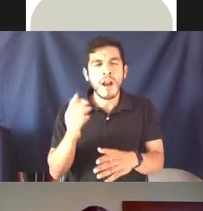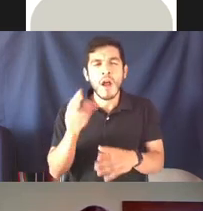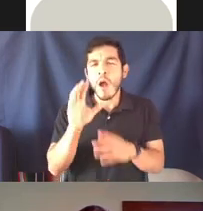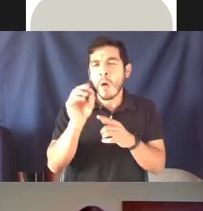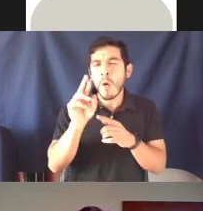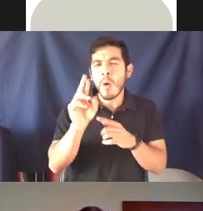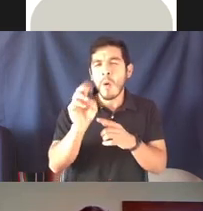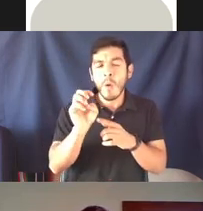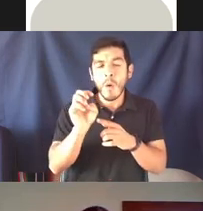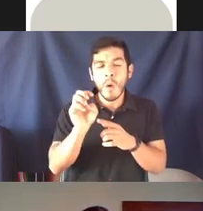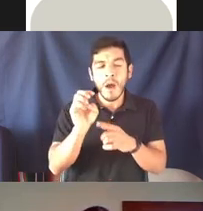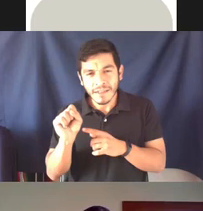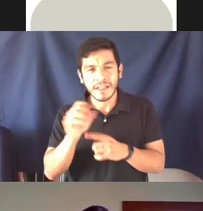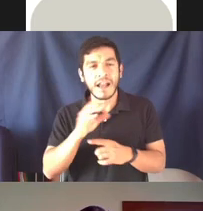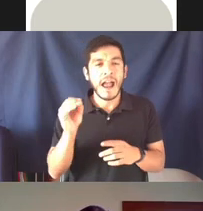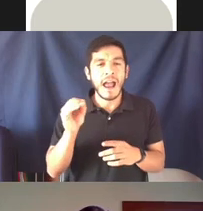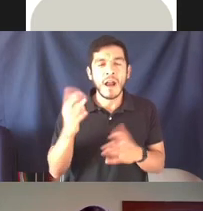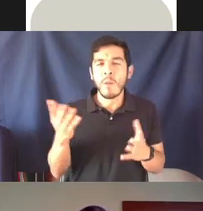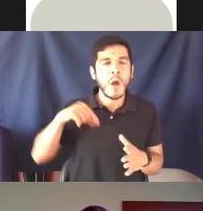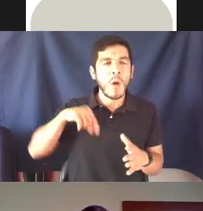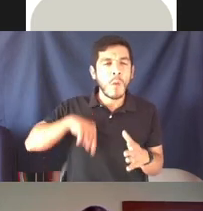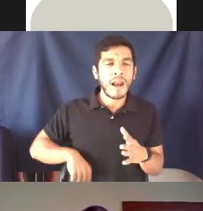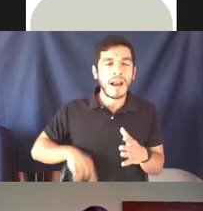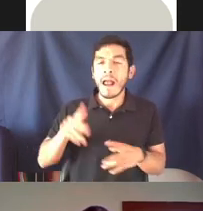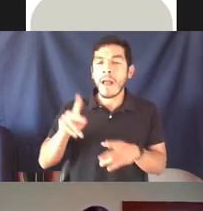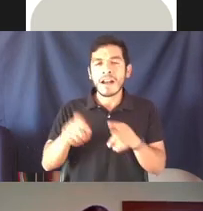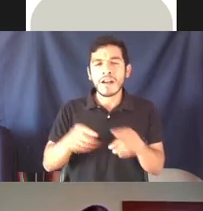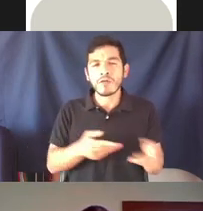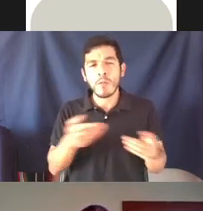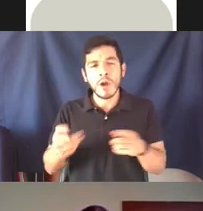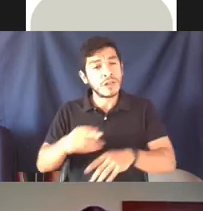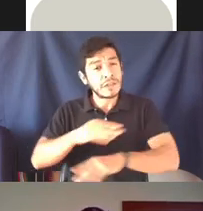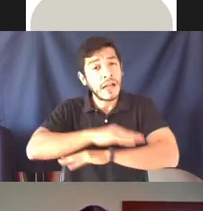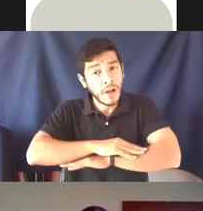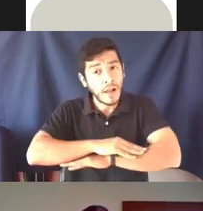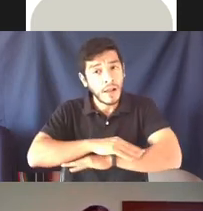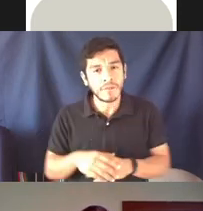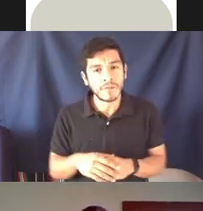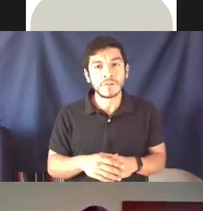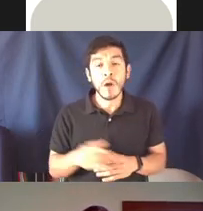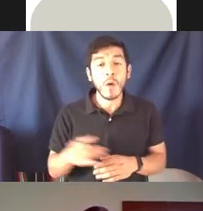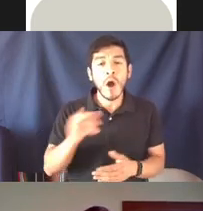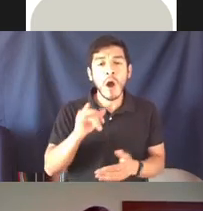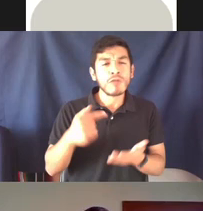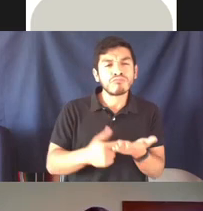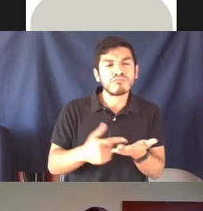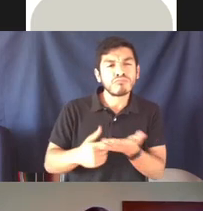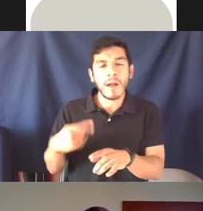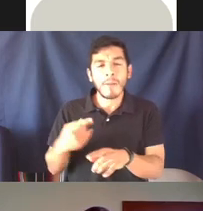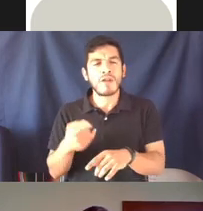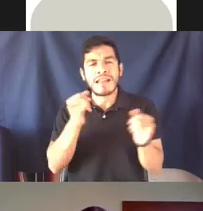bringing to the table. We'll also talk about that down at the individual mentor level. What do you do when you're working directly with a young